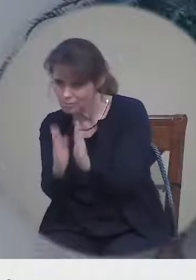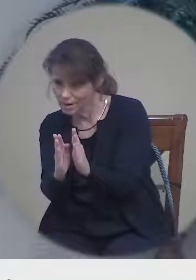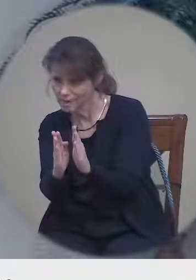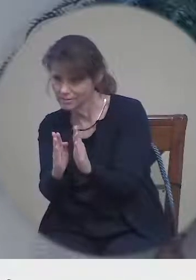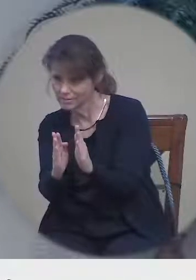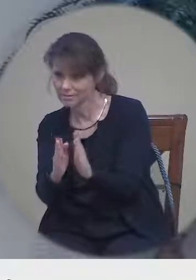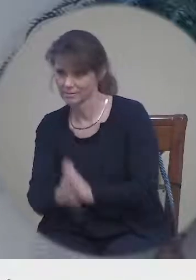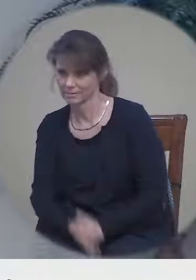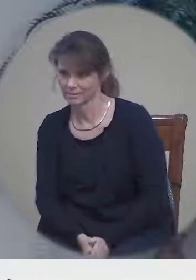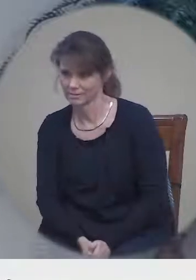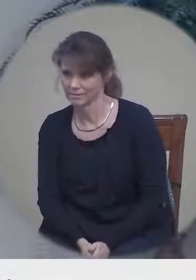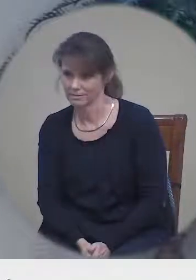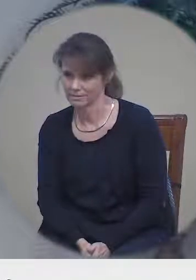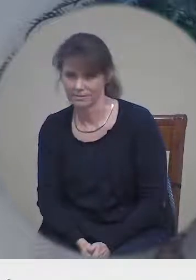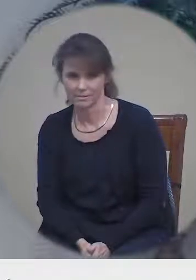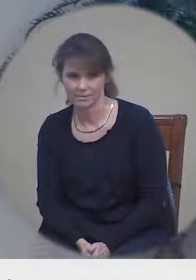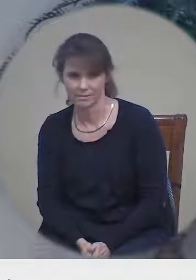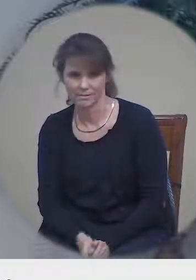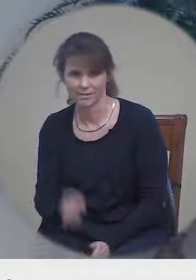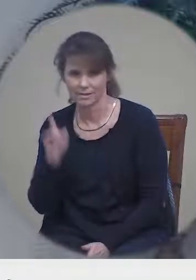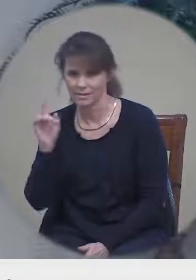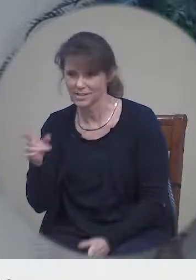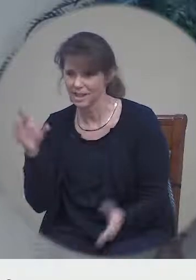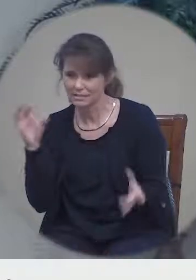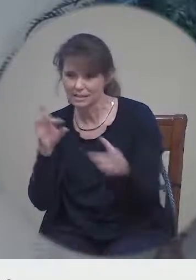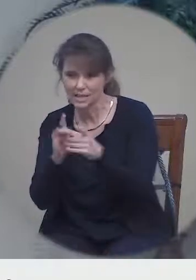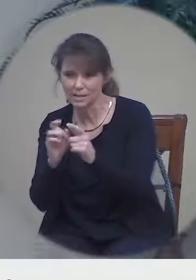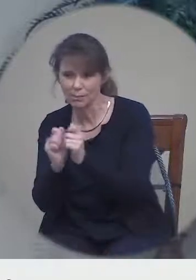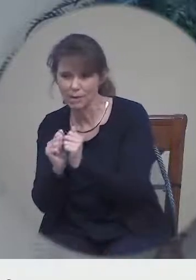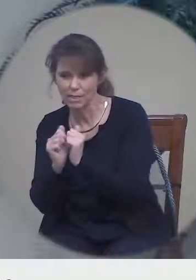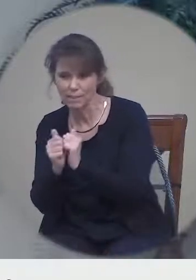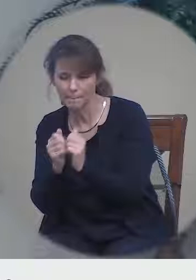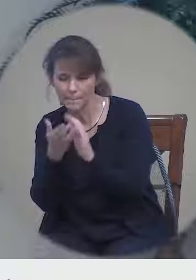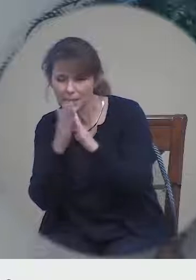Have you thought about it? Pursuing peace